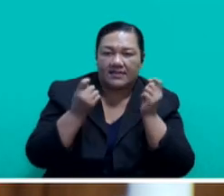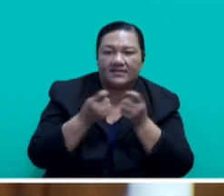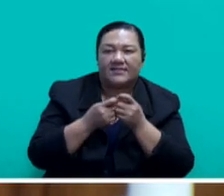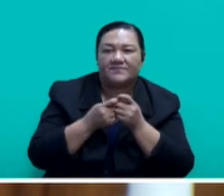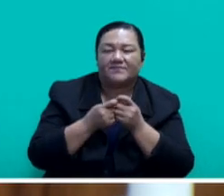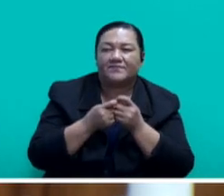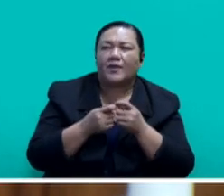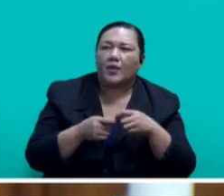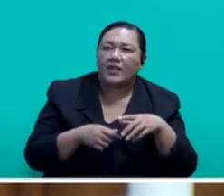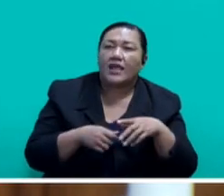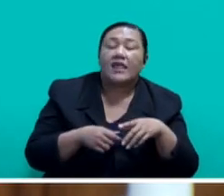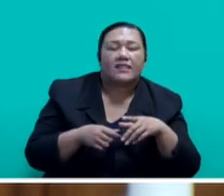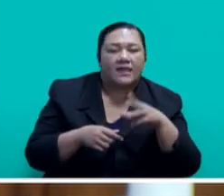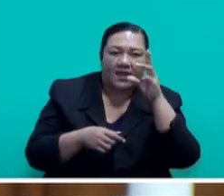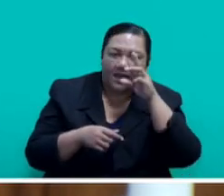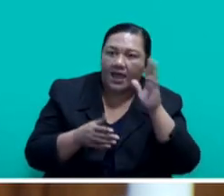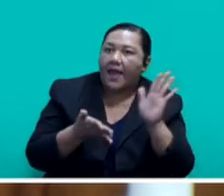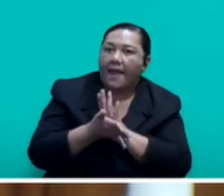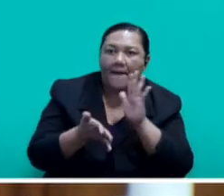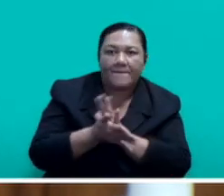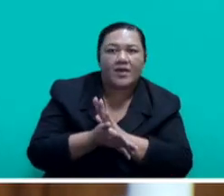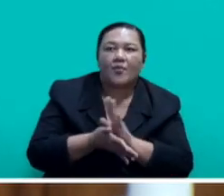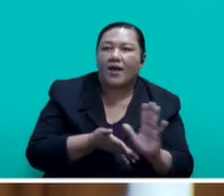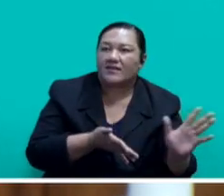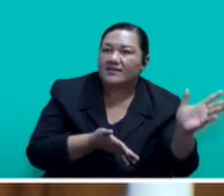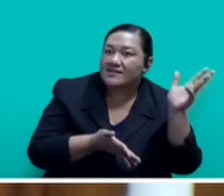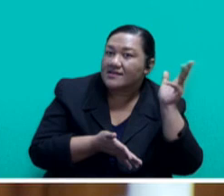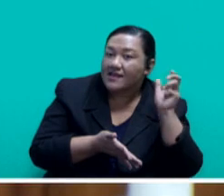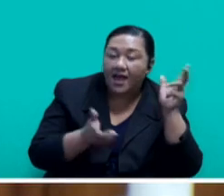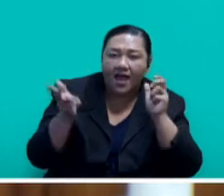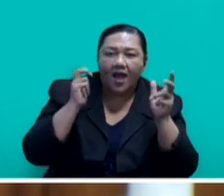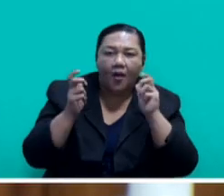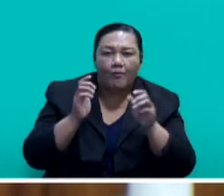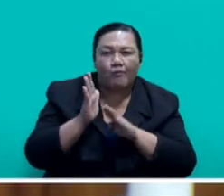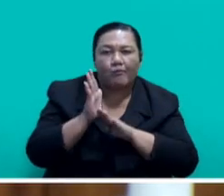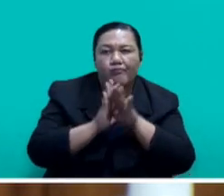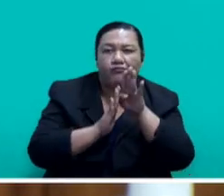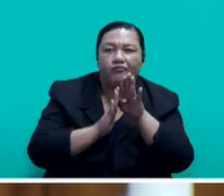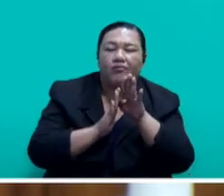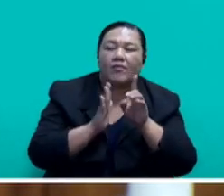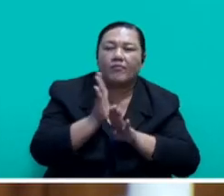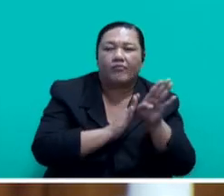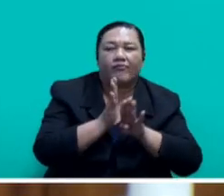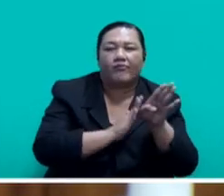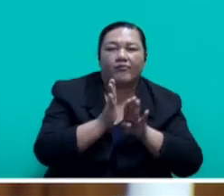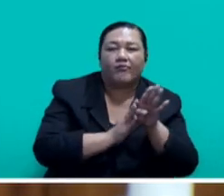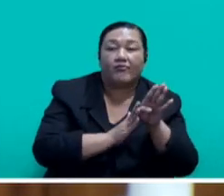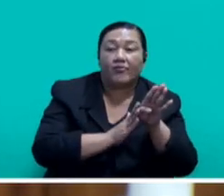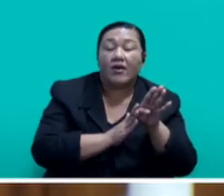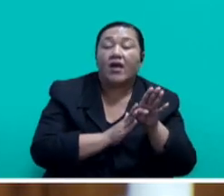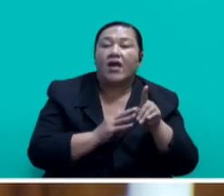about the progress we have made in the short span of 16 months to restore the fundamental trade union and human rights.